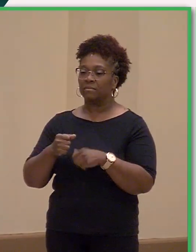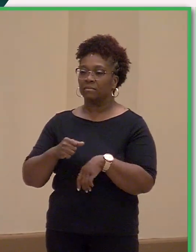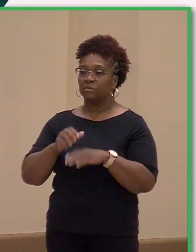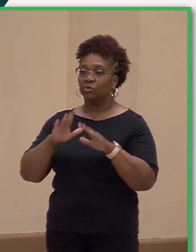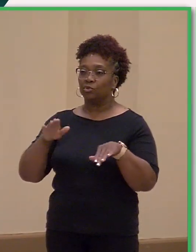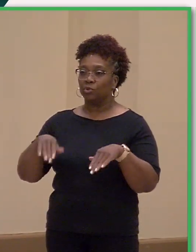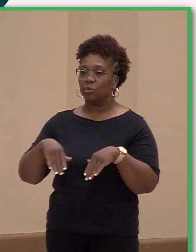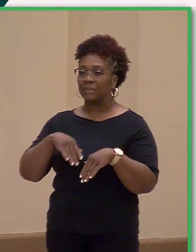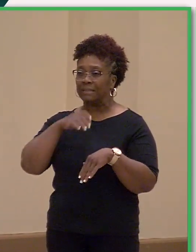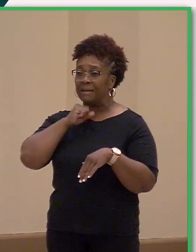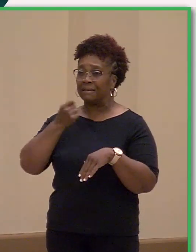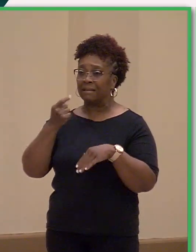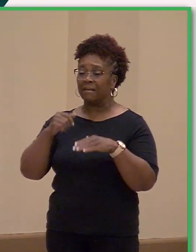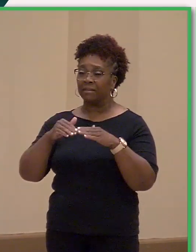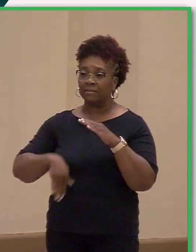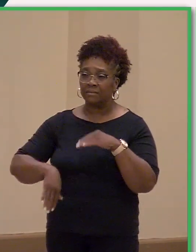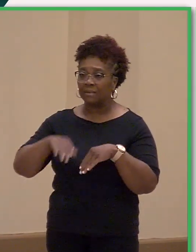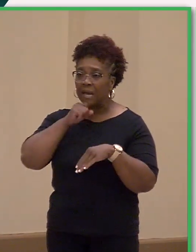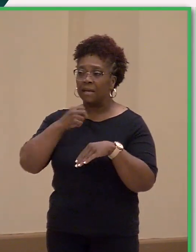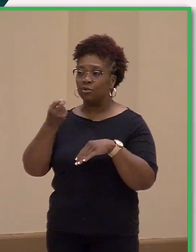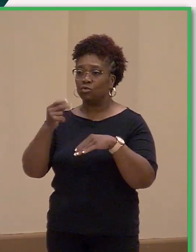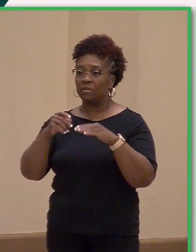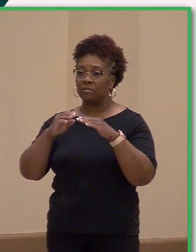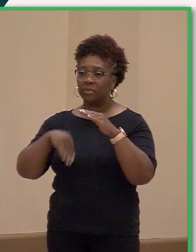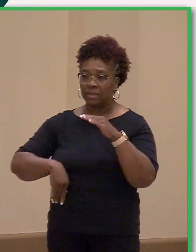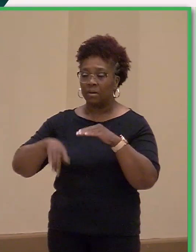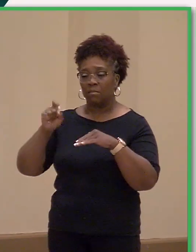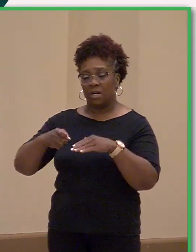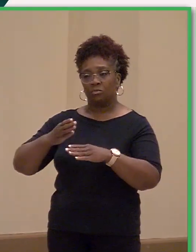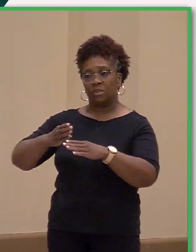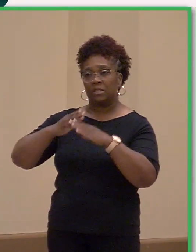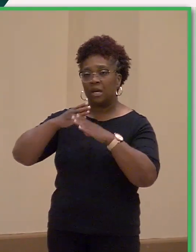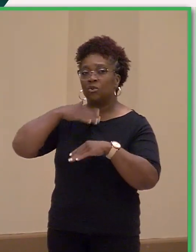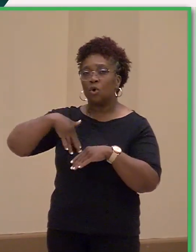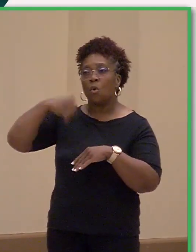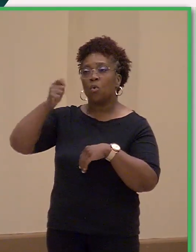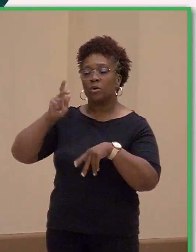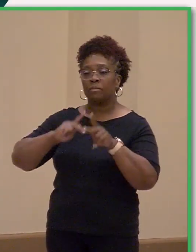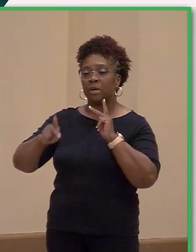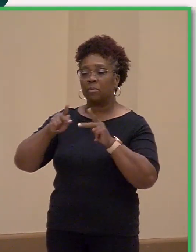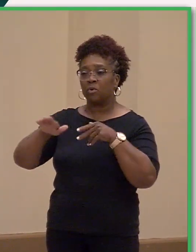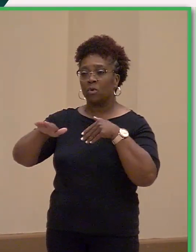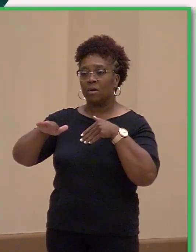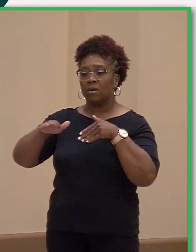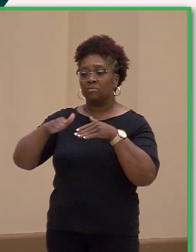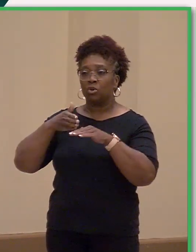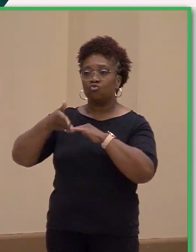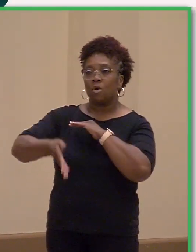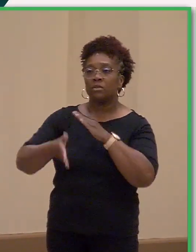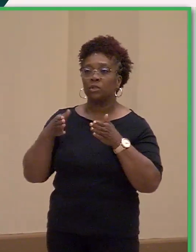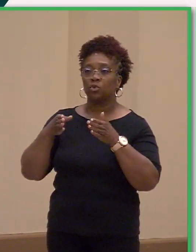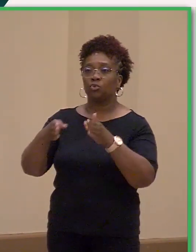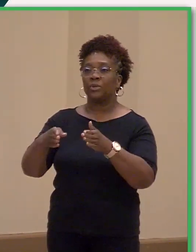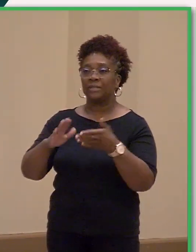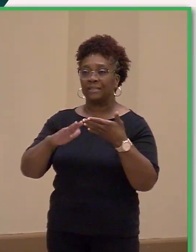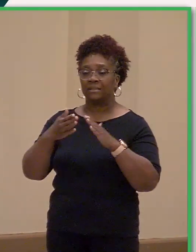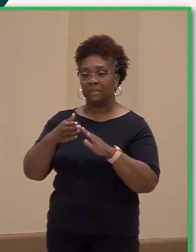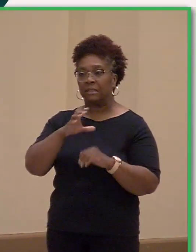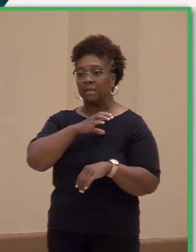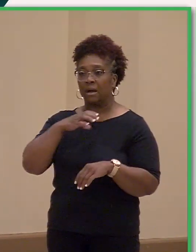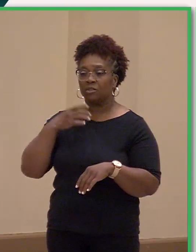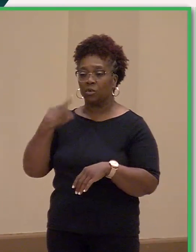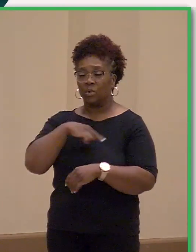12. And even we must protect our older people that's crossing and walking the streets. City Council, we're behind you.